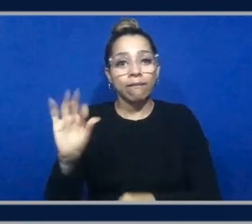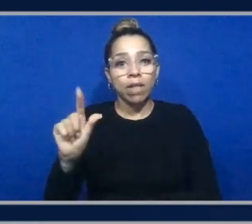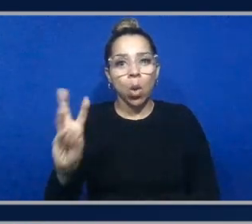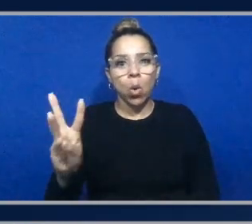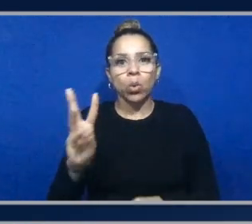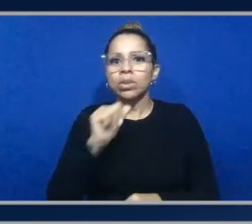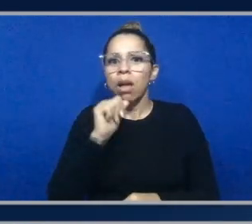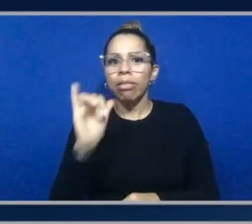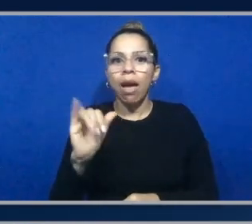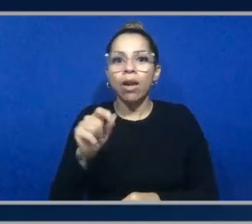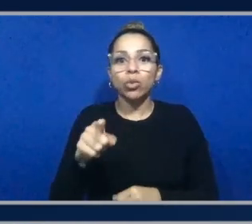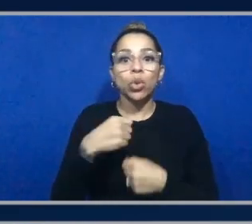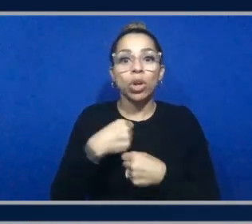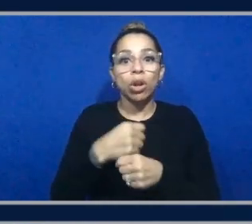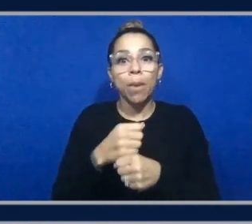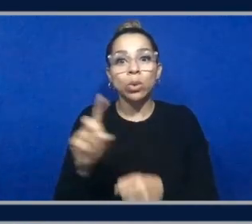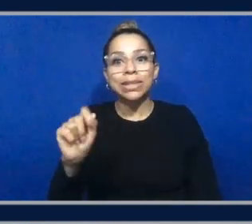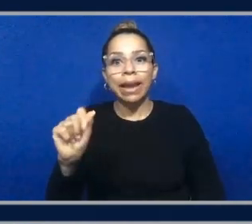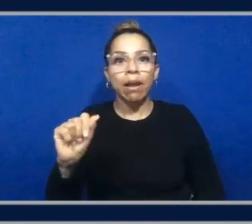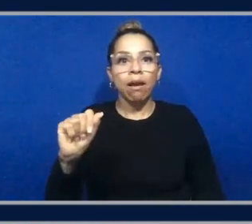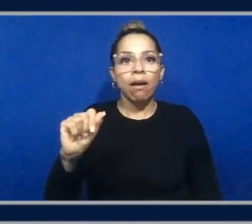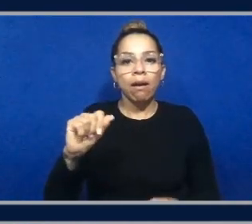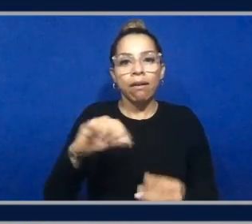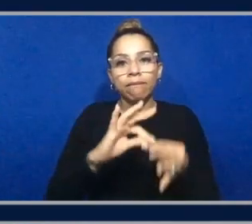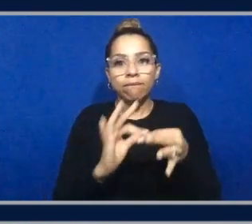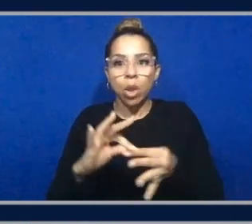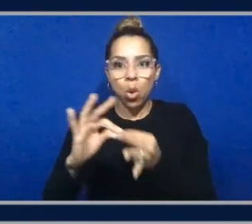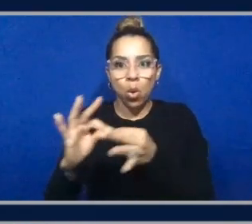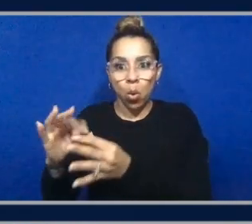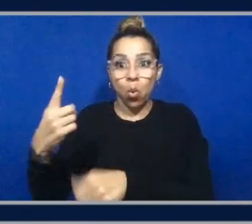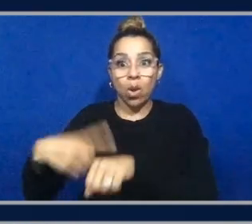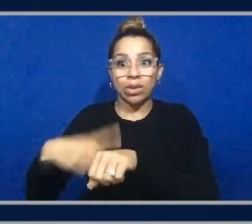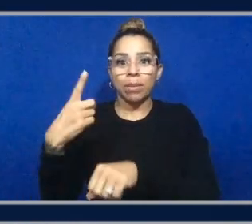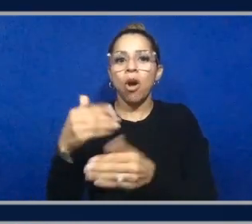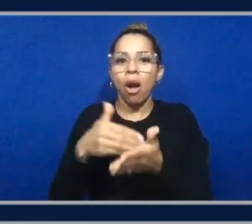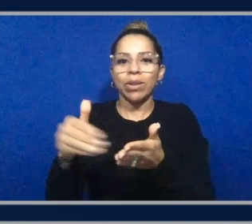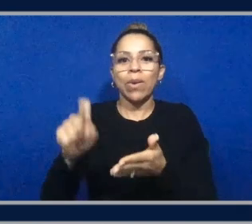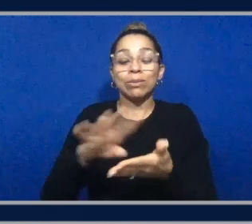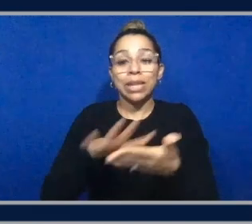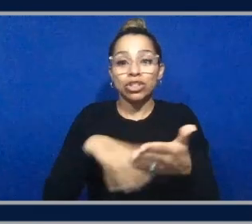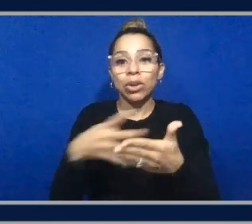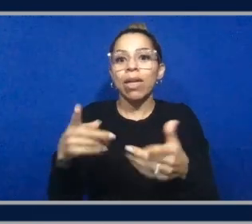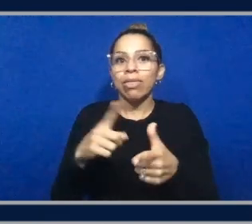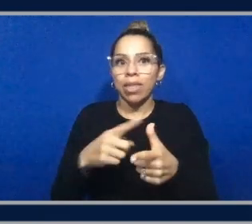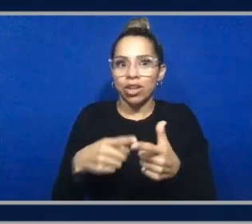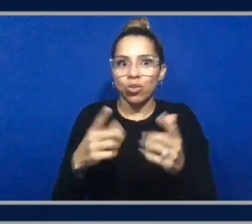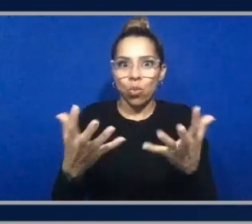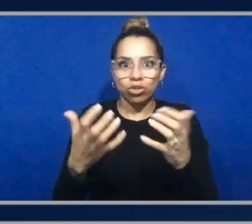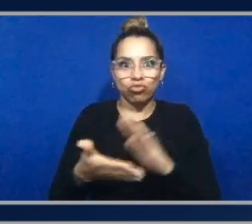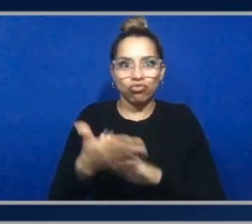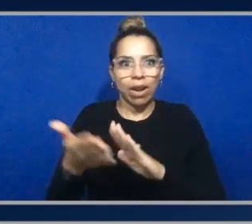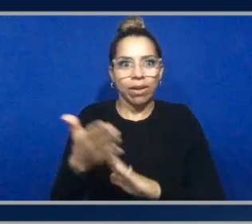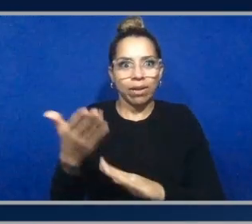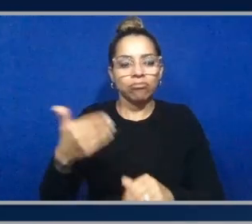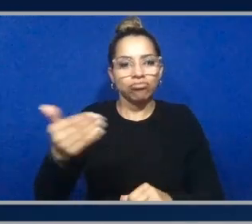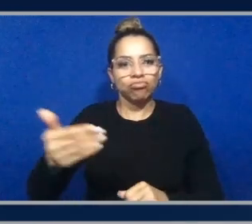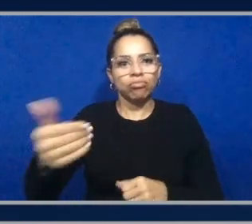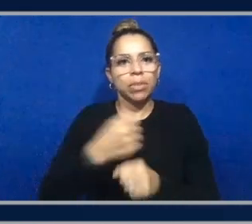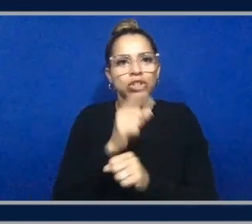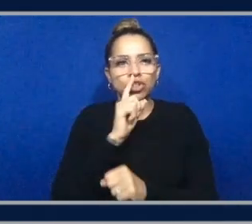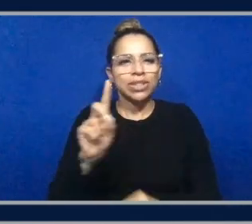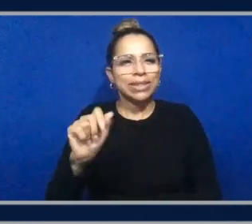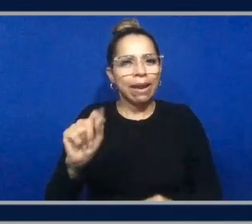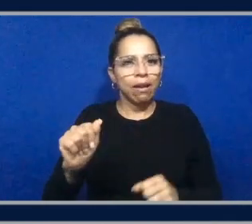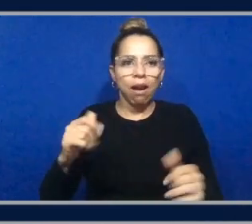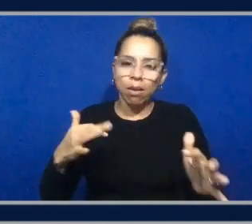once. You have to often schedule it, and you want it to run it on a regular cadence so that your data is up to date. And for that, we actually have a